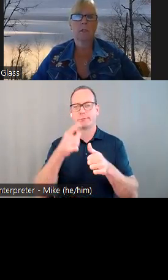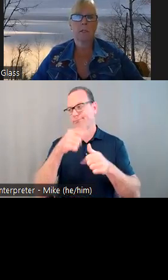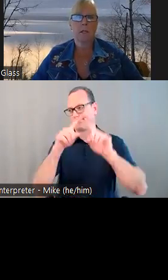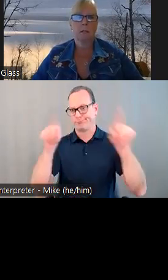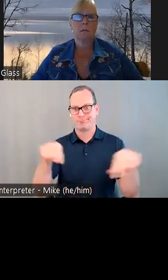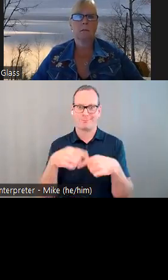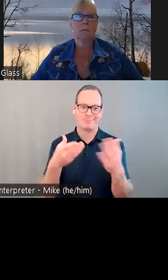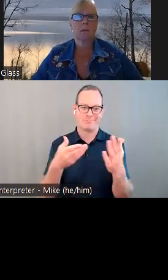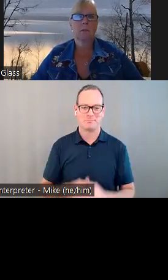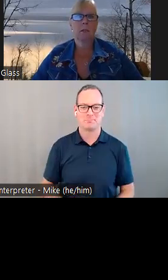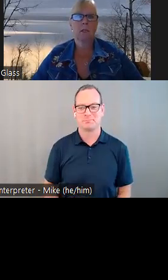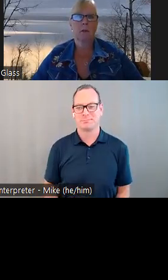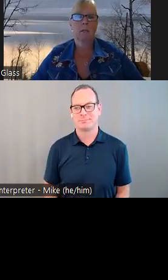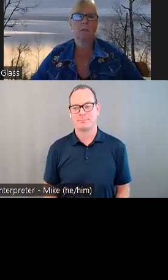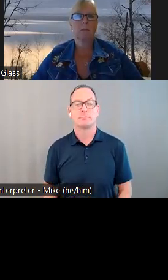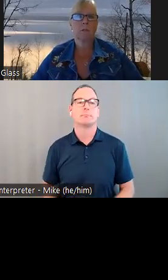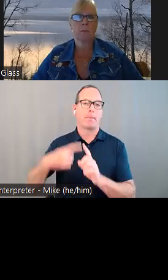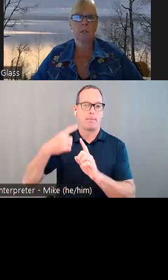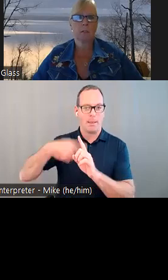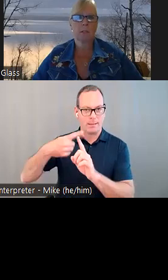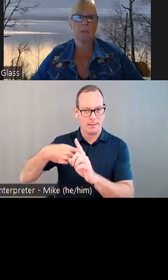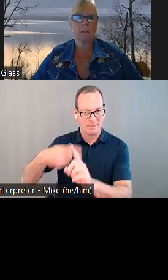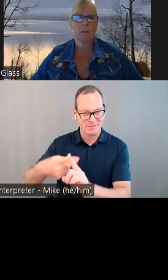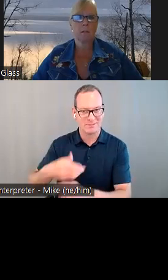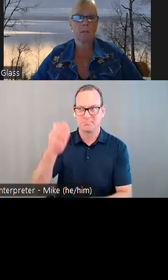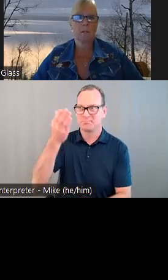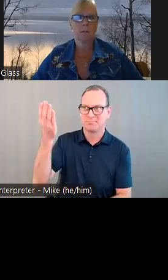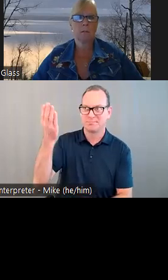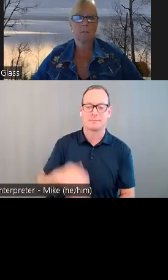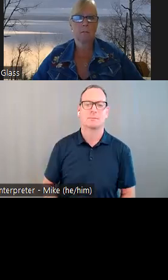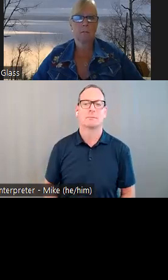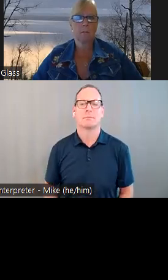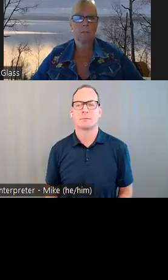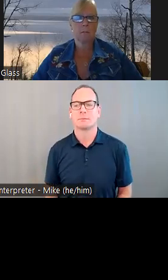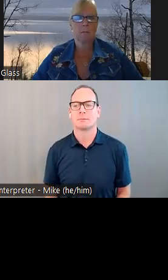year to date up to the end of August for this particular site.